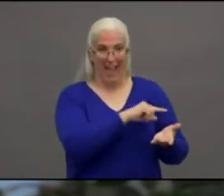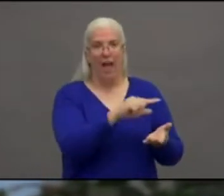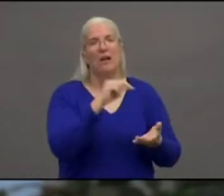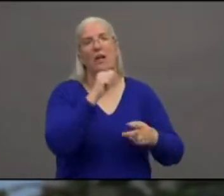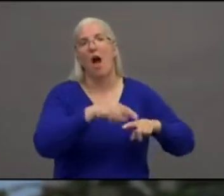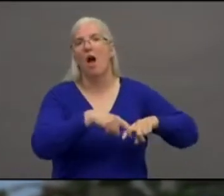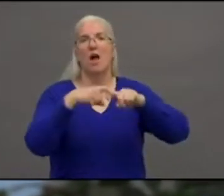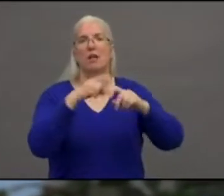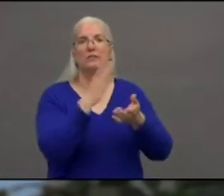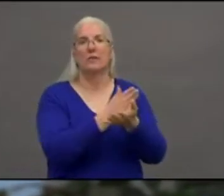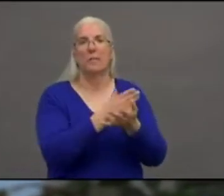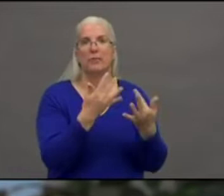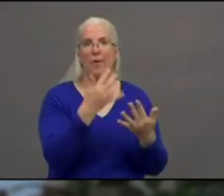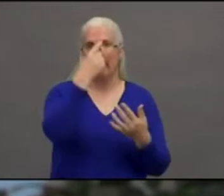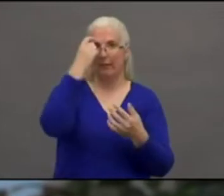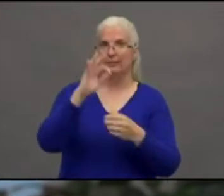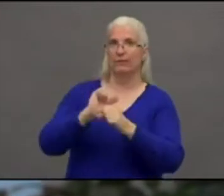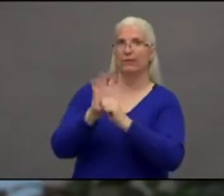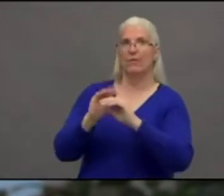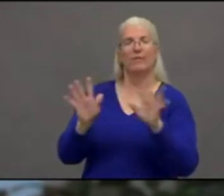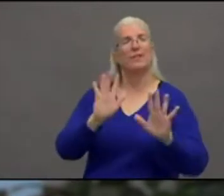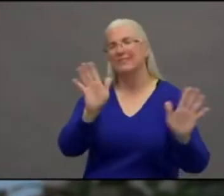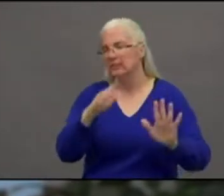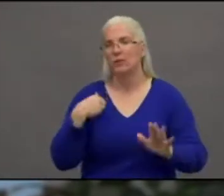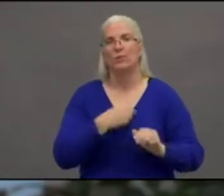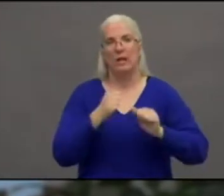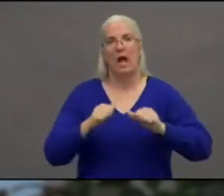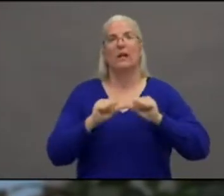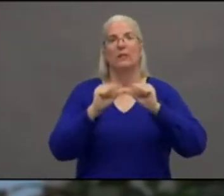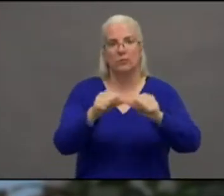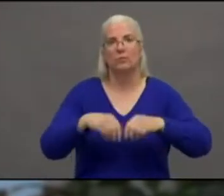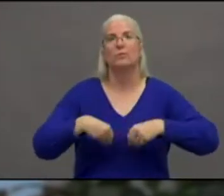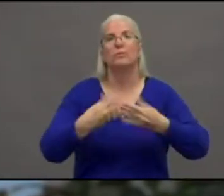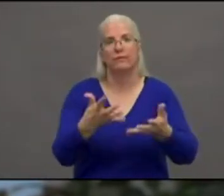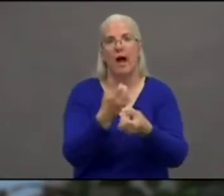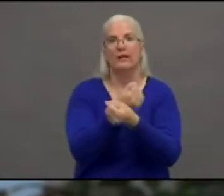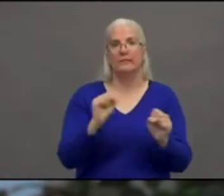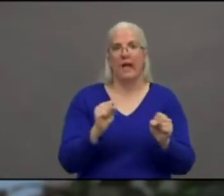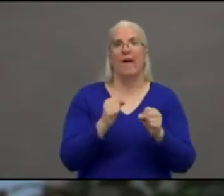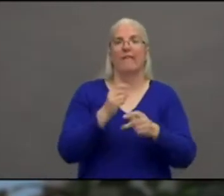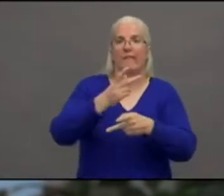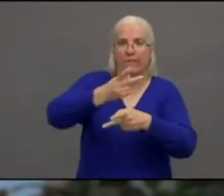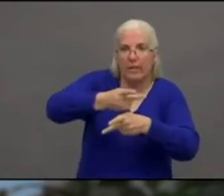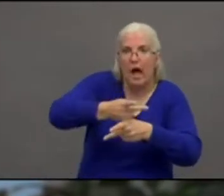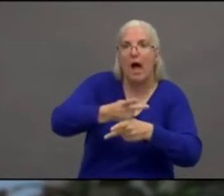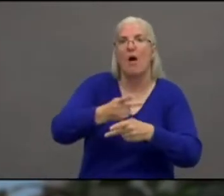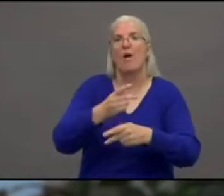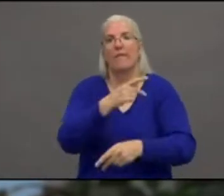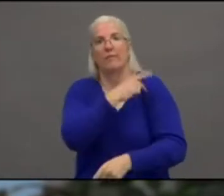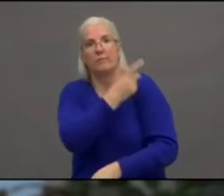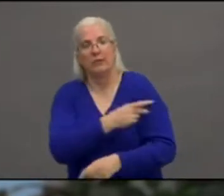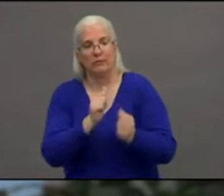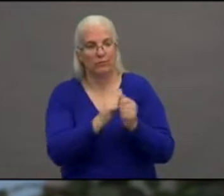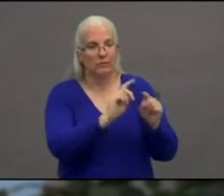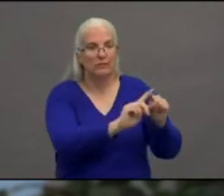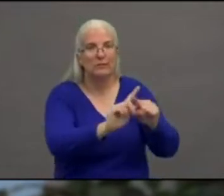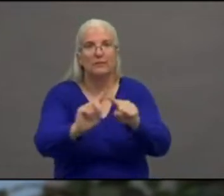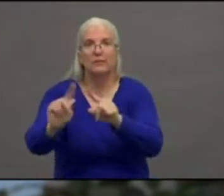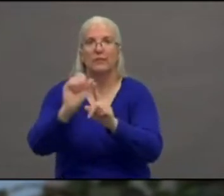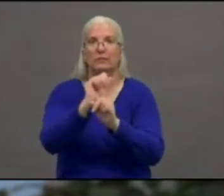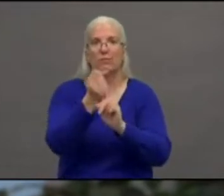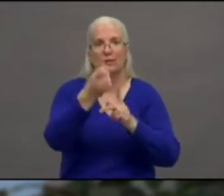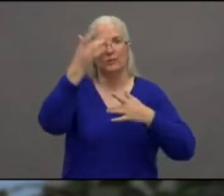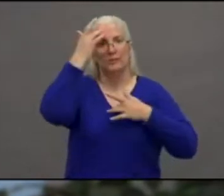still able to safely take care of patients who have those conditions. So that's number one, is we're open and ready and can take care